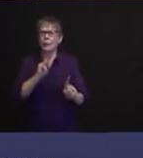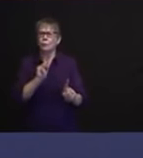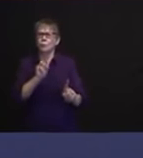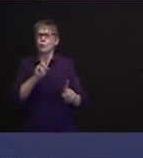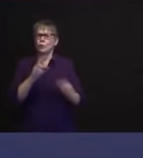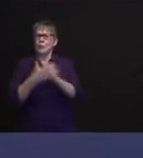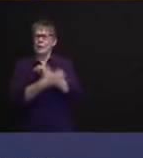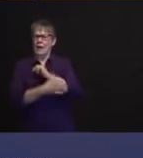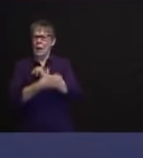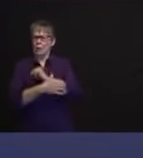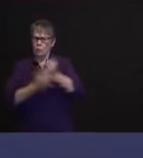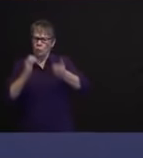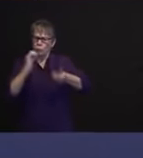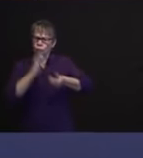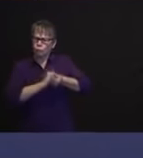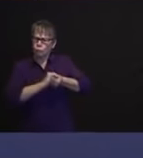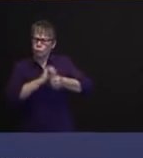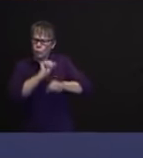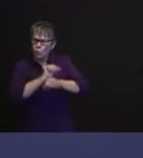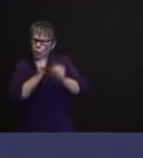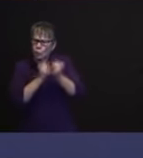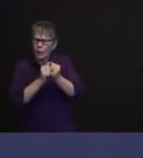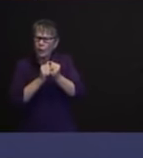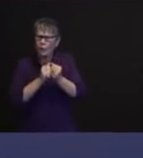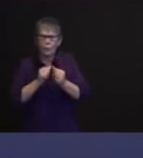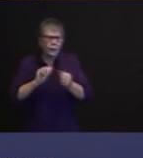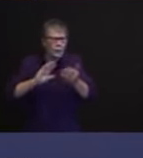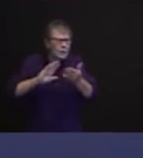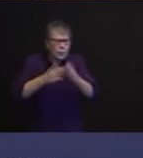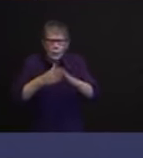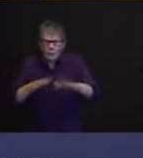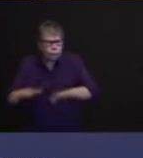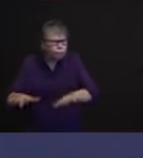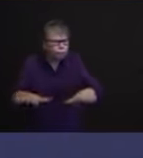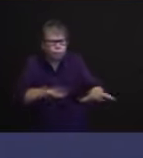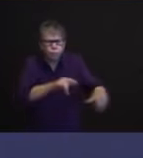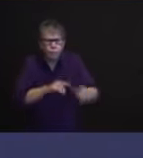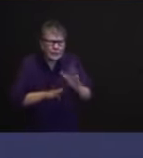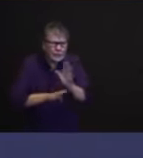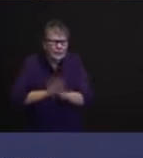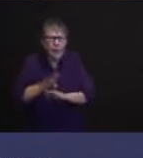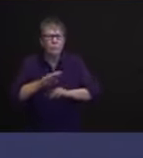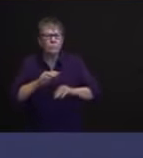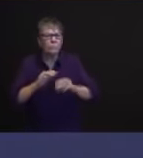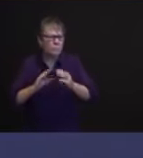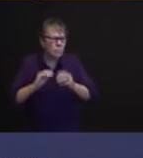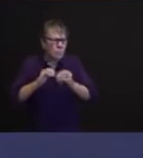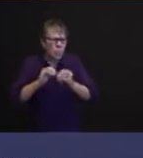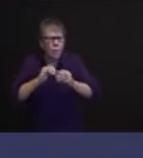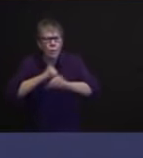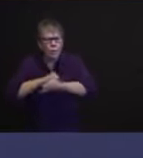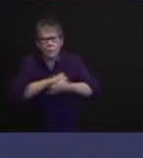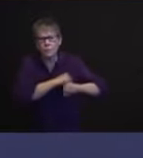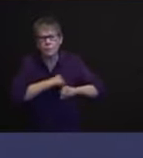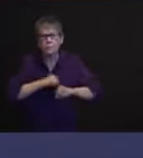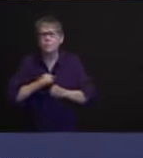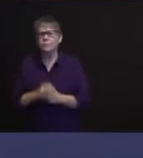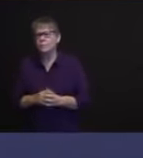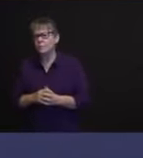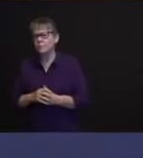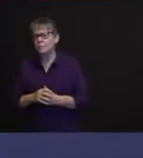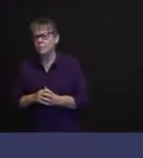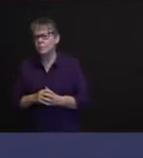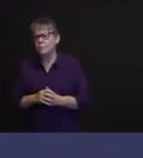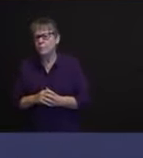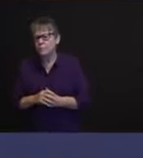heights. Thank you. Good to see you. Sir. Afternoon, Governor. If a region hits very high COVID activity, would you